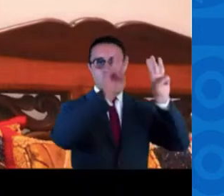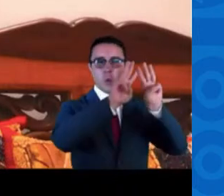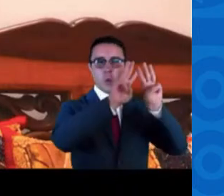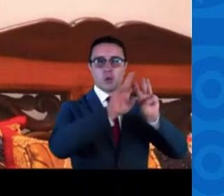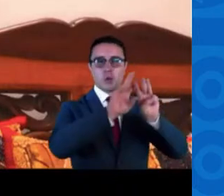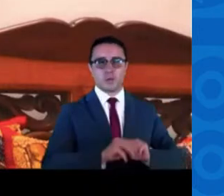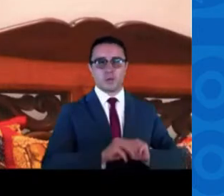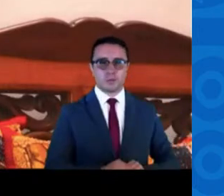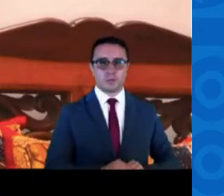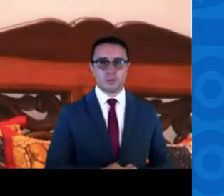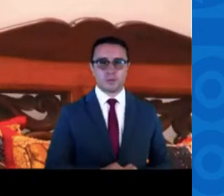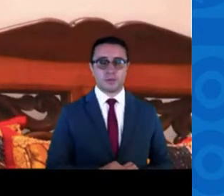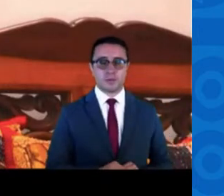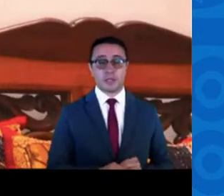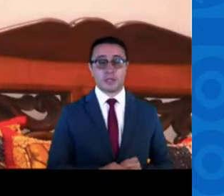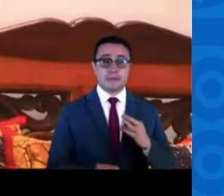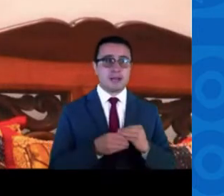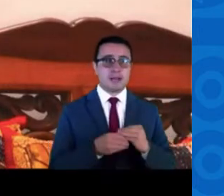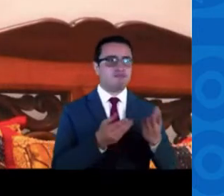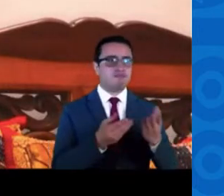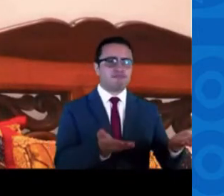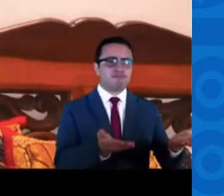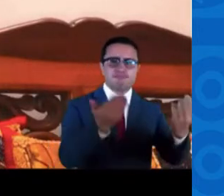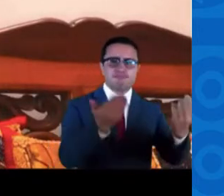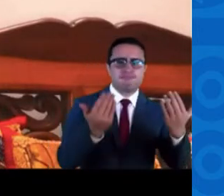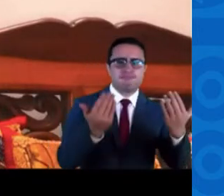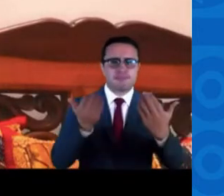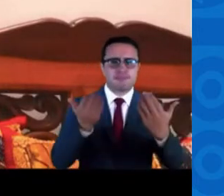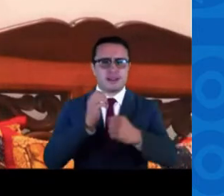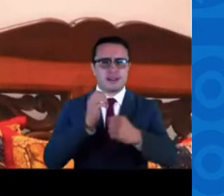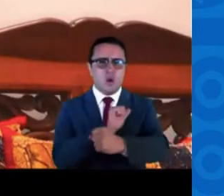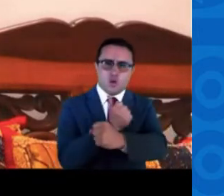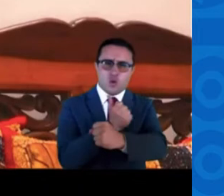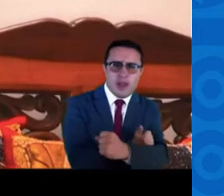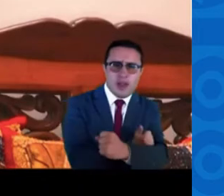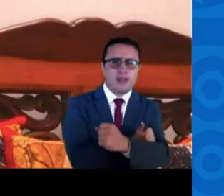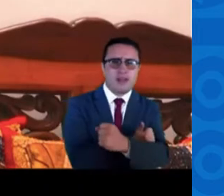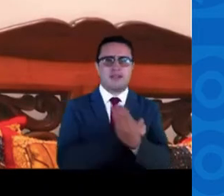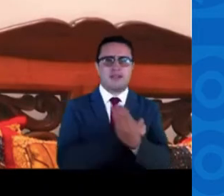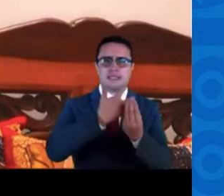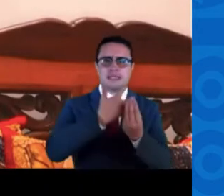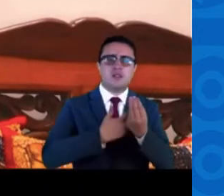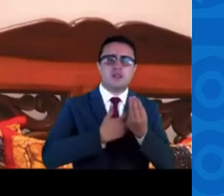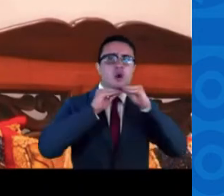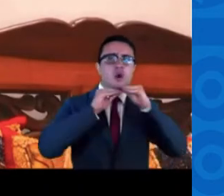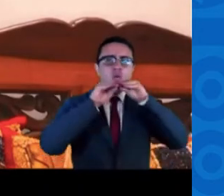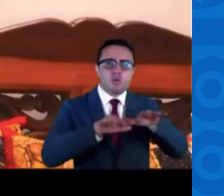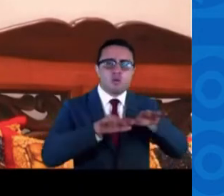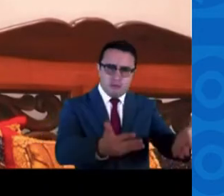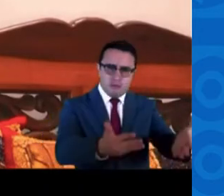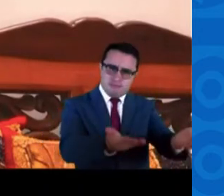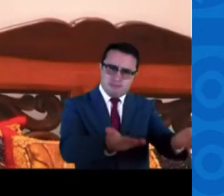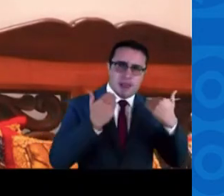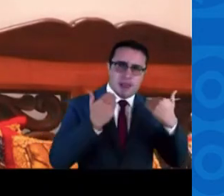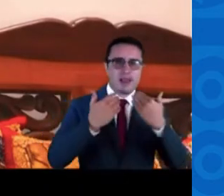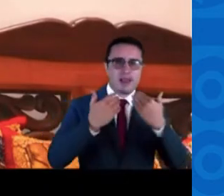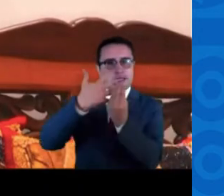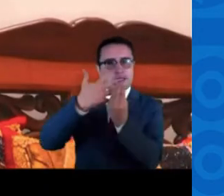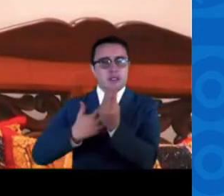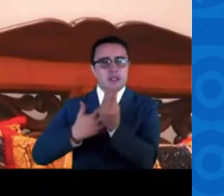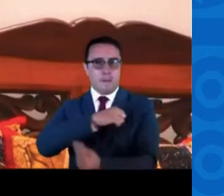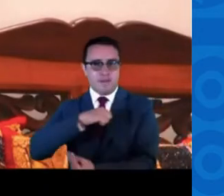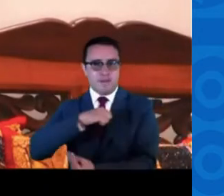Bichada, Guaviare, Boyacá. These Colombian states are very rich in natural